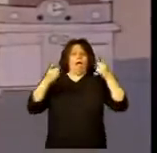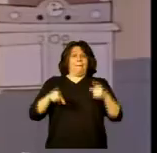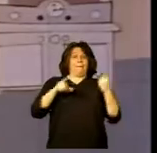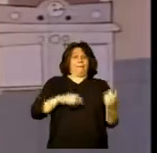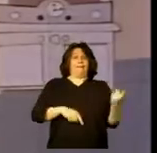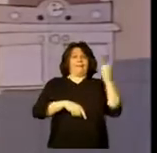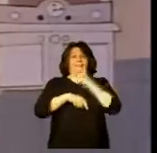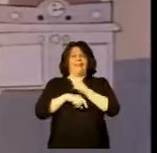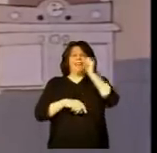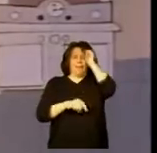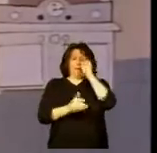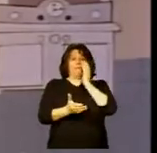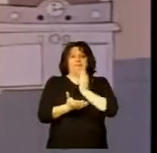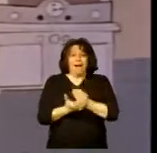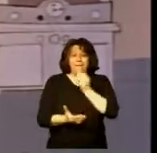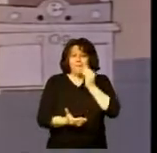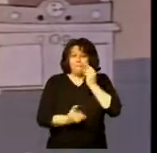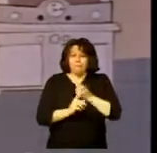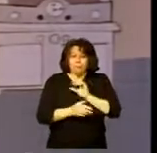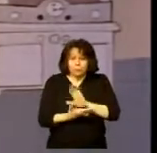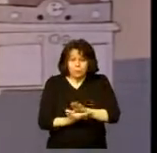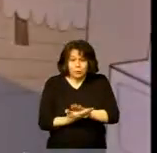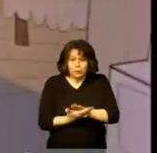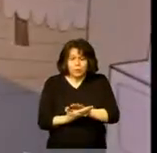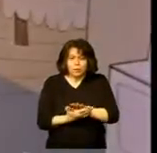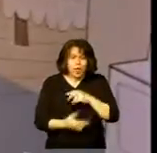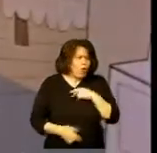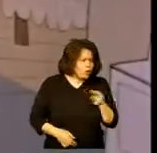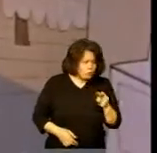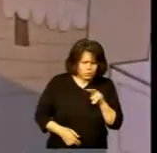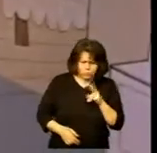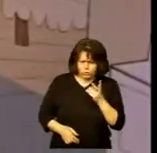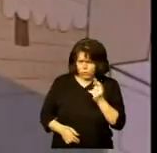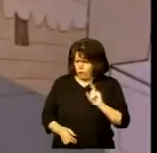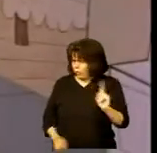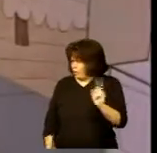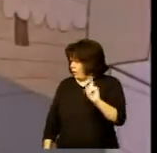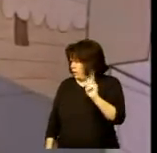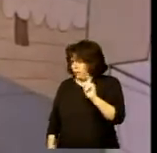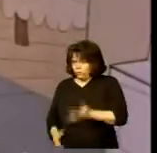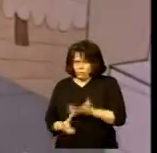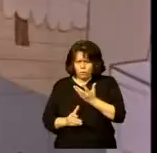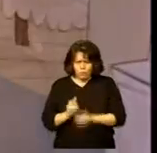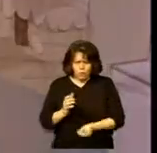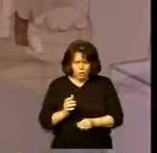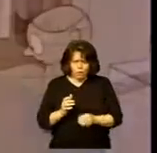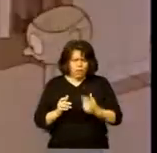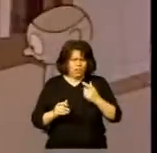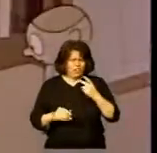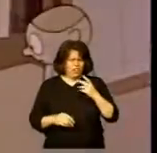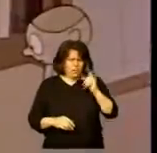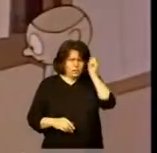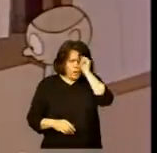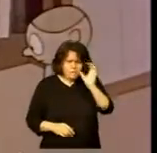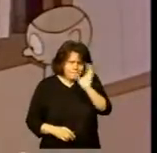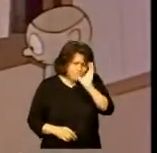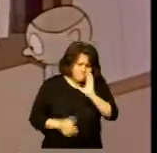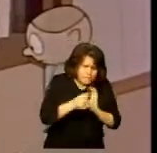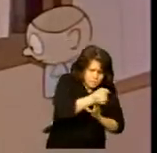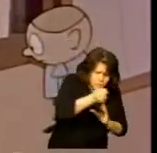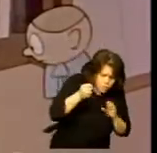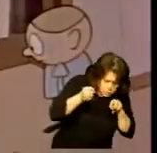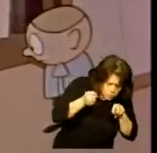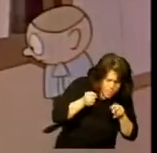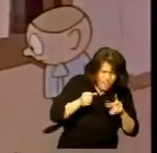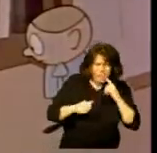One day, when Tommy came home from school, Pups was nowhere to be found. Tommy looked in